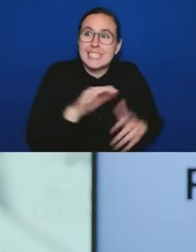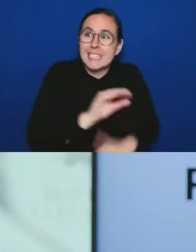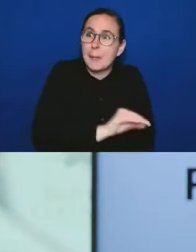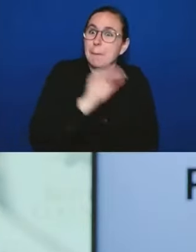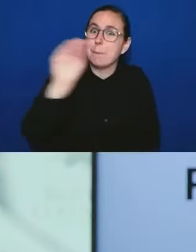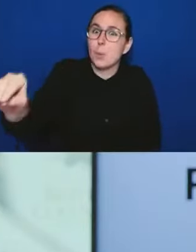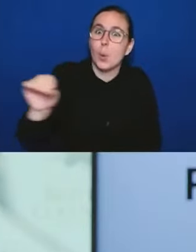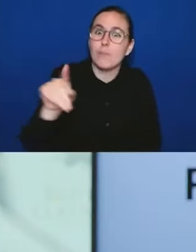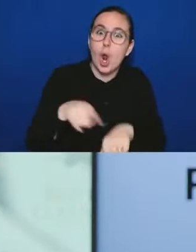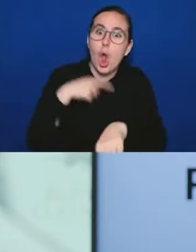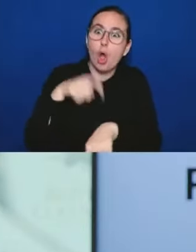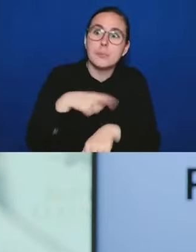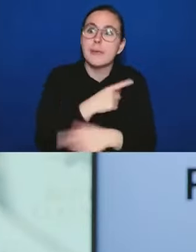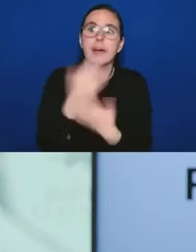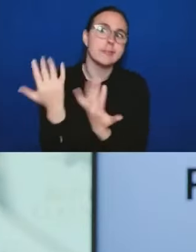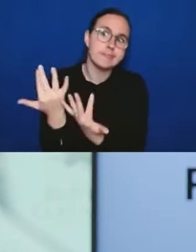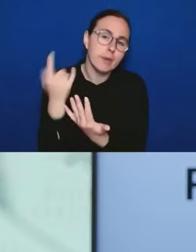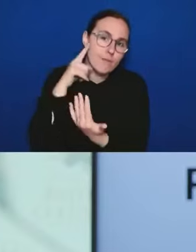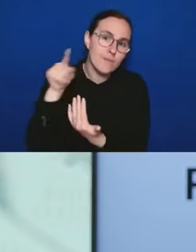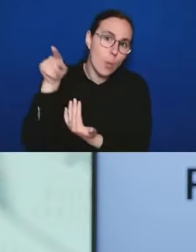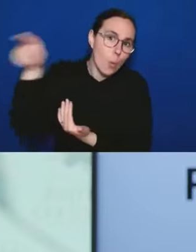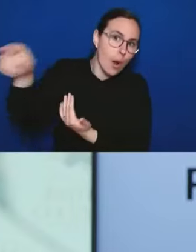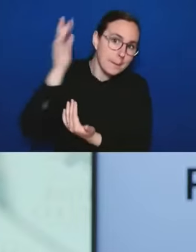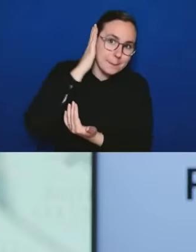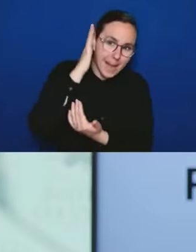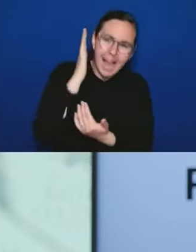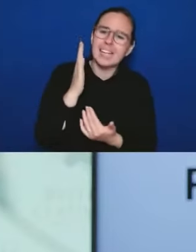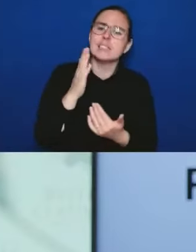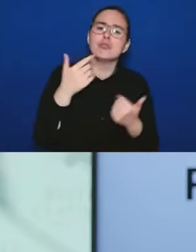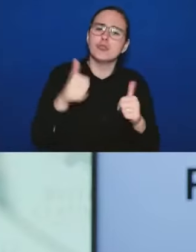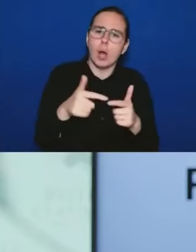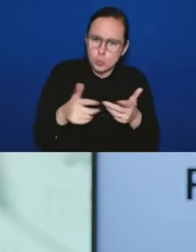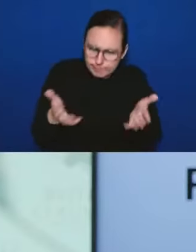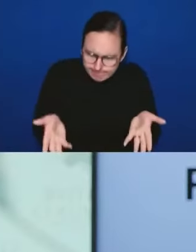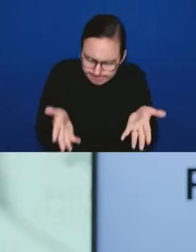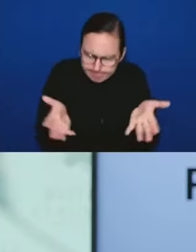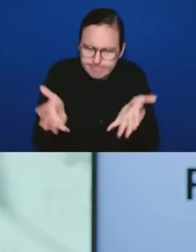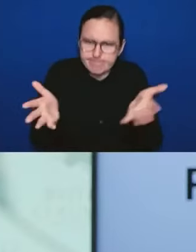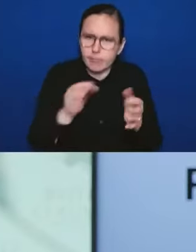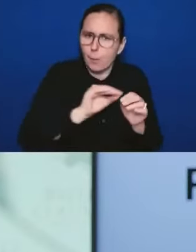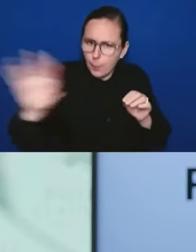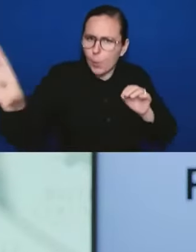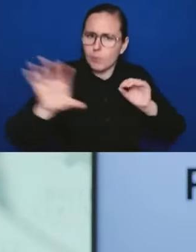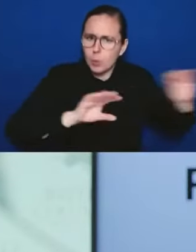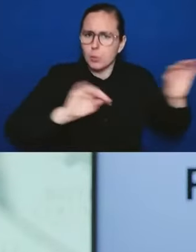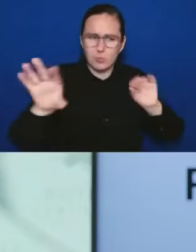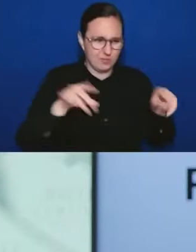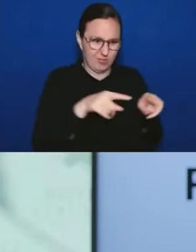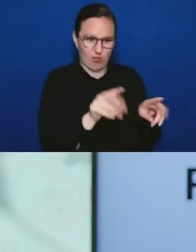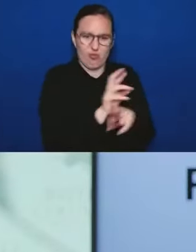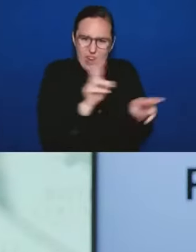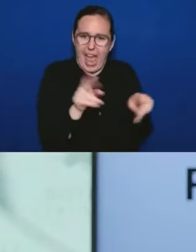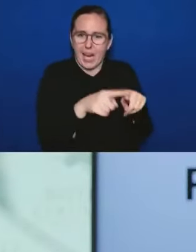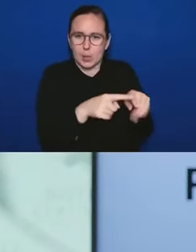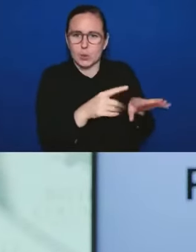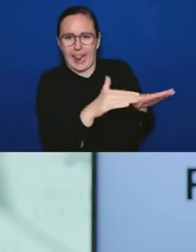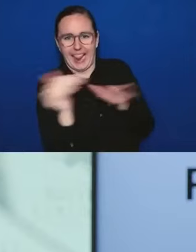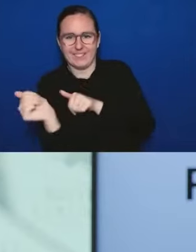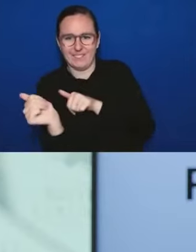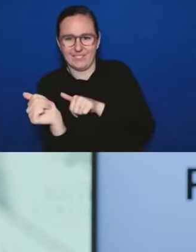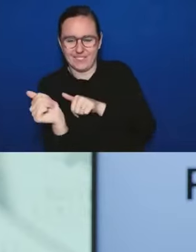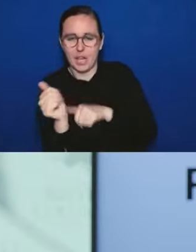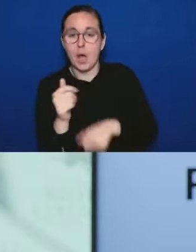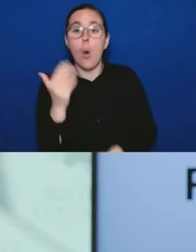should we have a push of influenza, should we have a push of COVID-19. That's just planning, and that's what we need to do. It's why